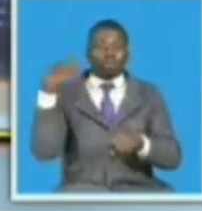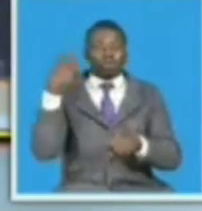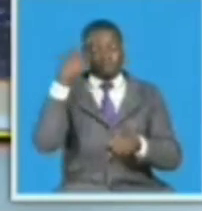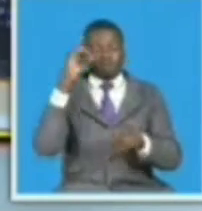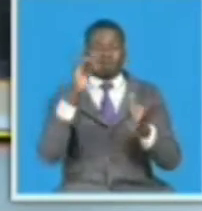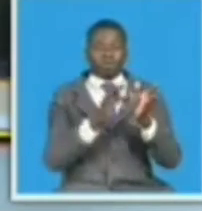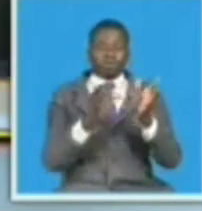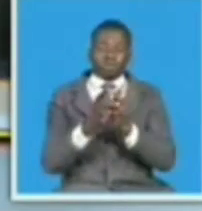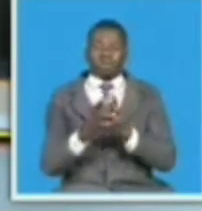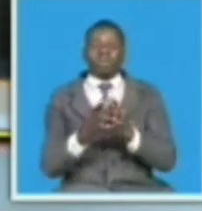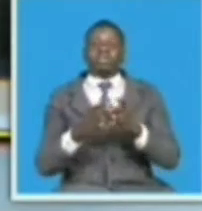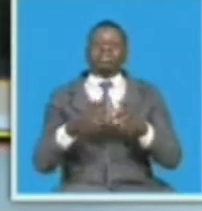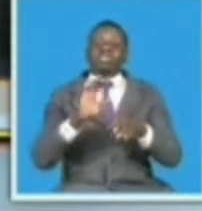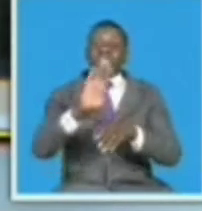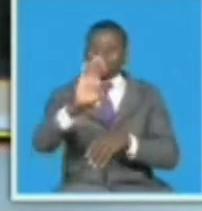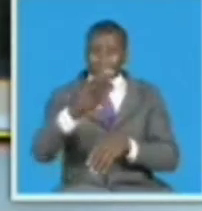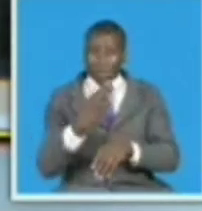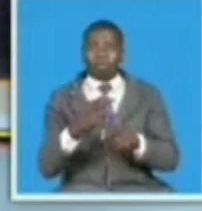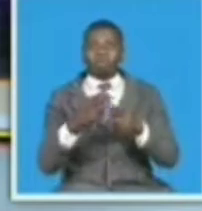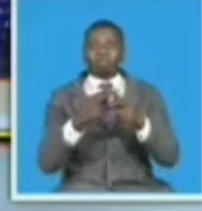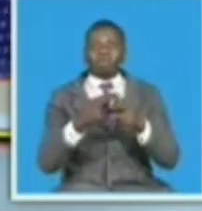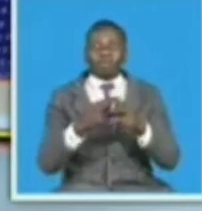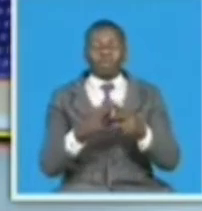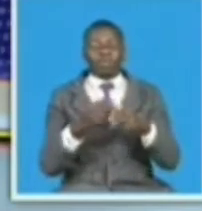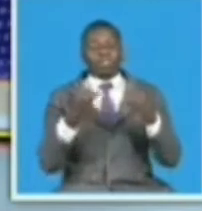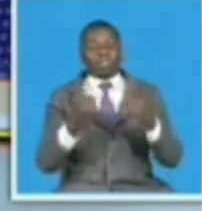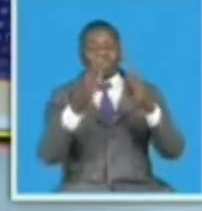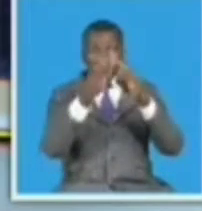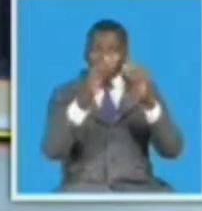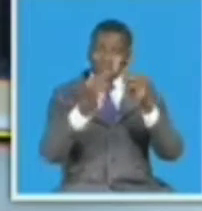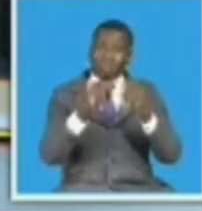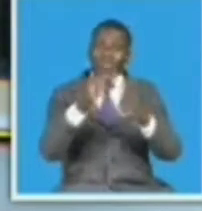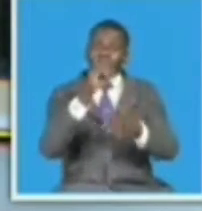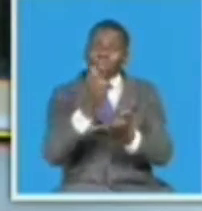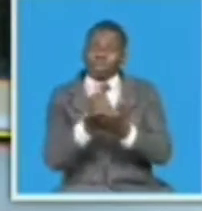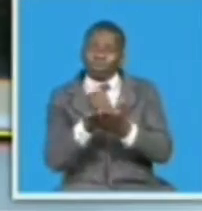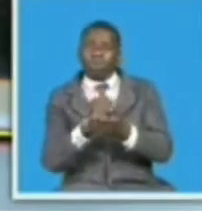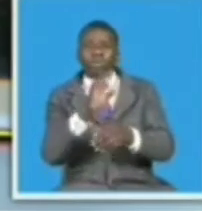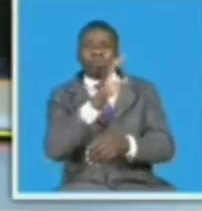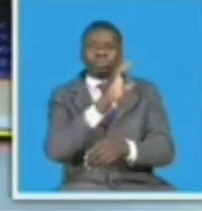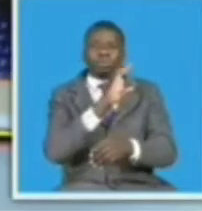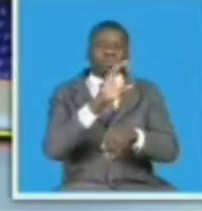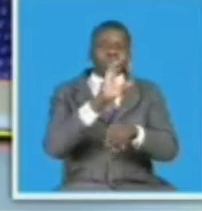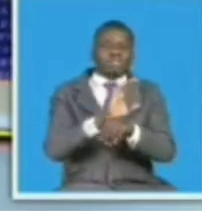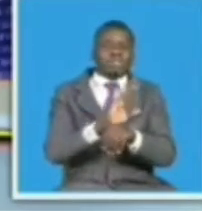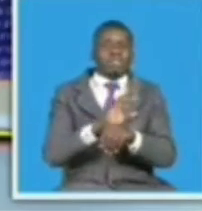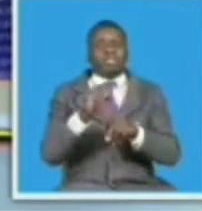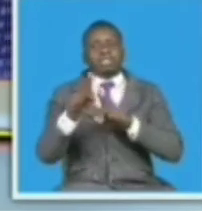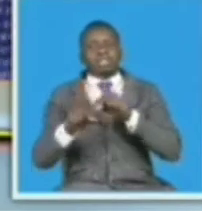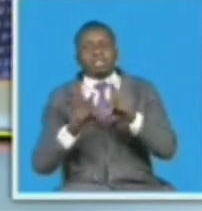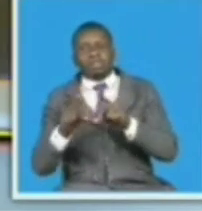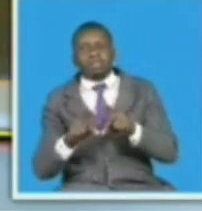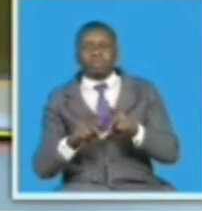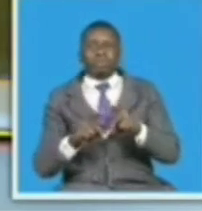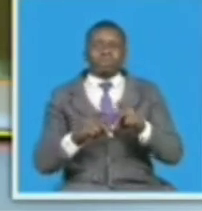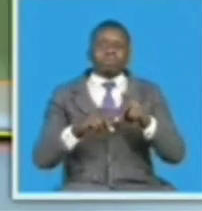coming again, said Pastor Chisela. Camp meetings help church members to edify one another by interchange of thoughts and